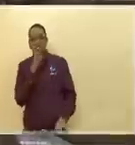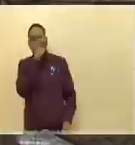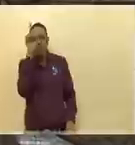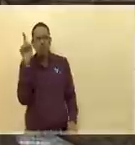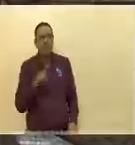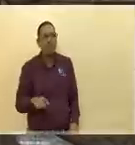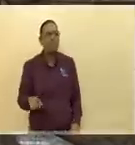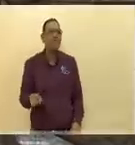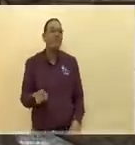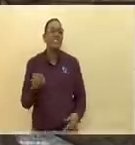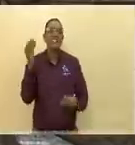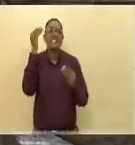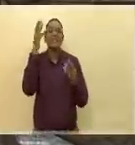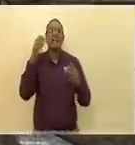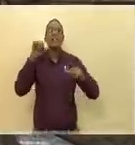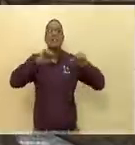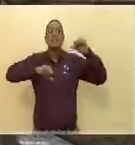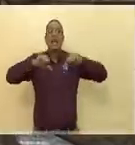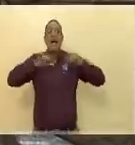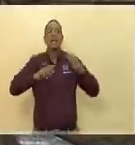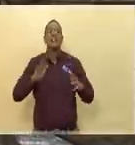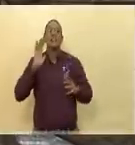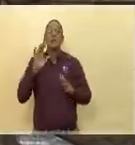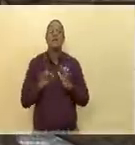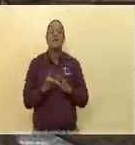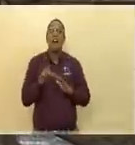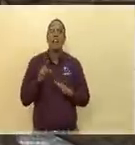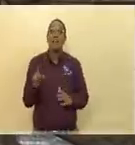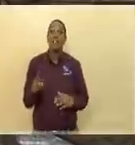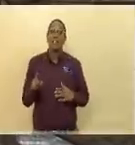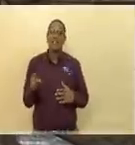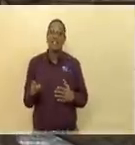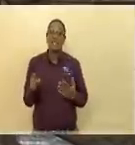Data scientists would find this,